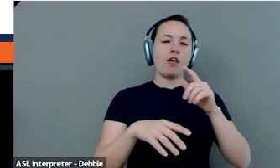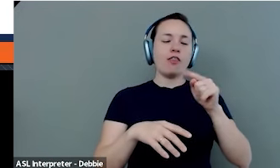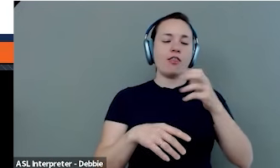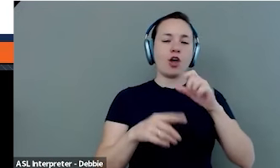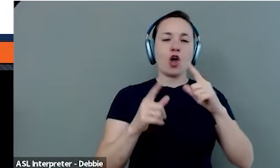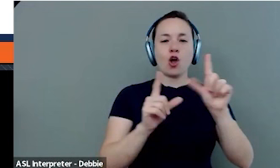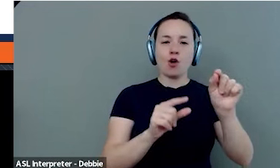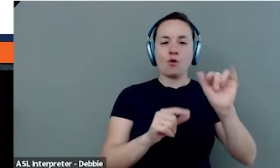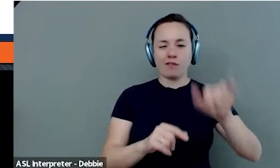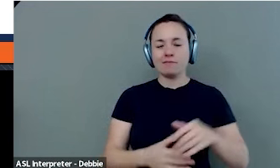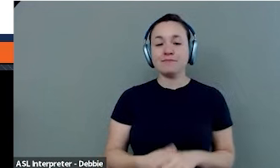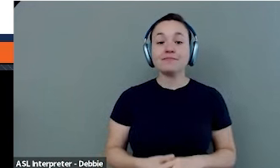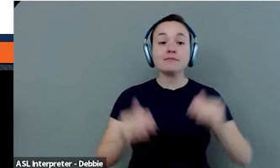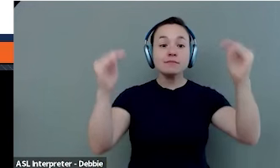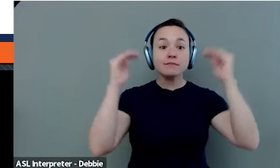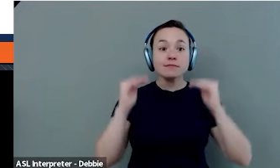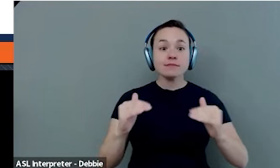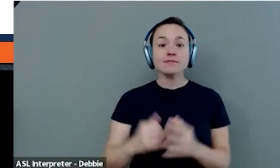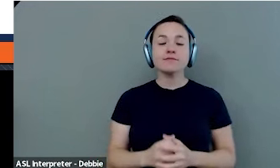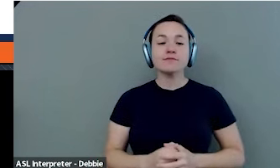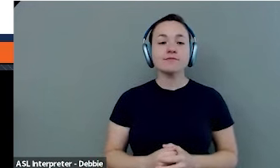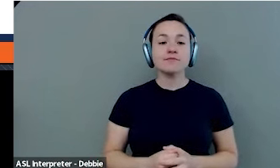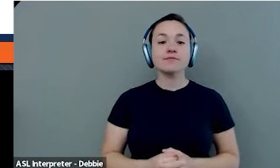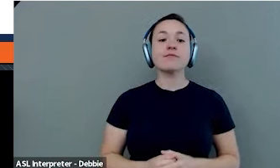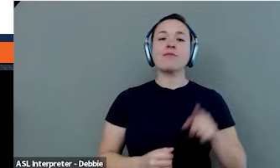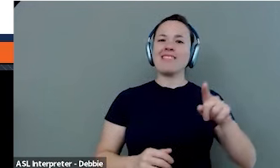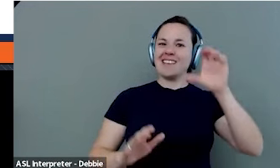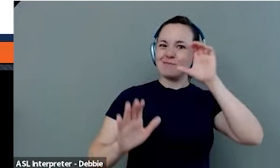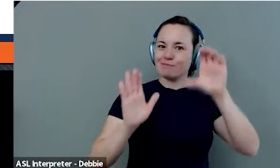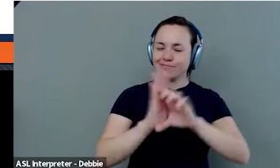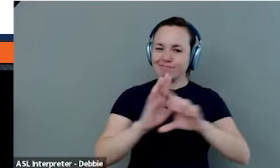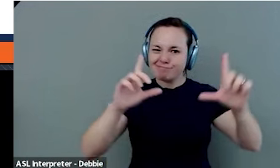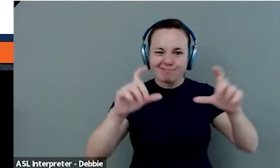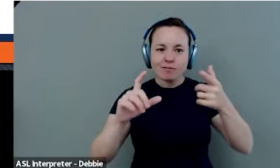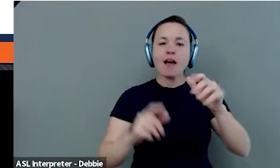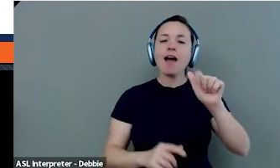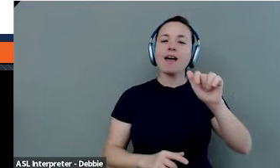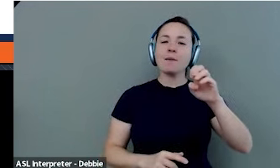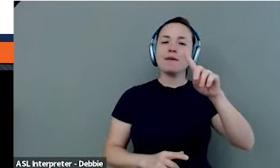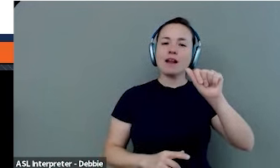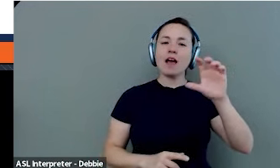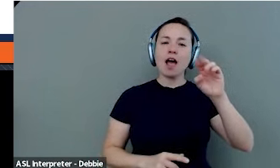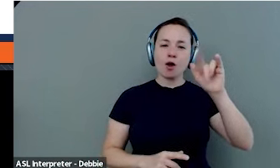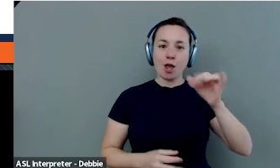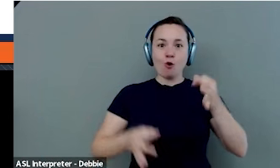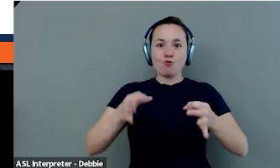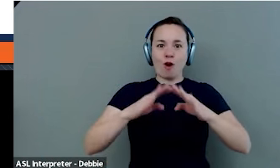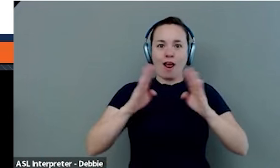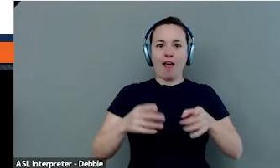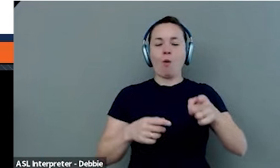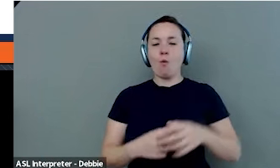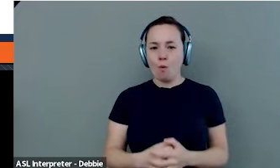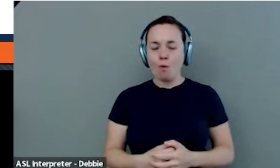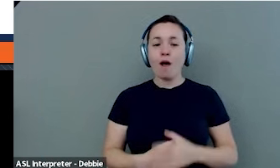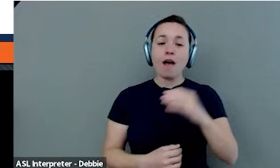On the screen, we're showing a photograph of the Alameda County Courthouse and